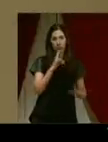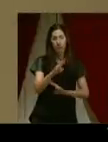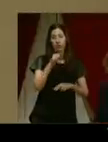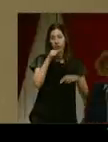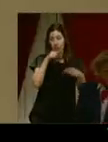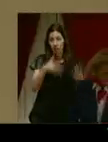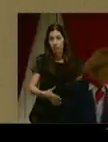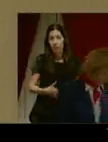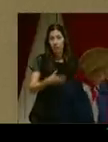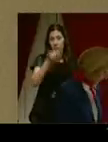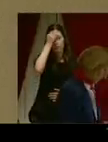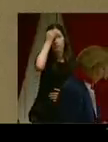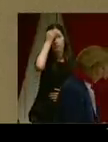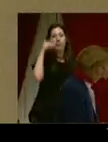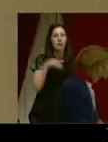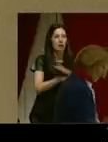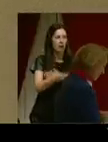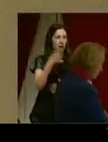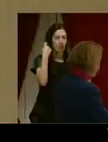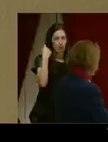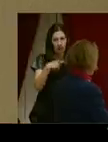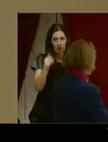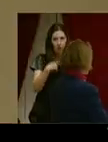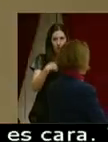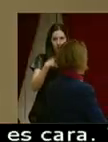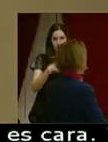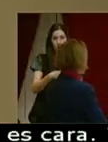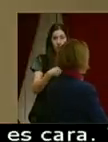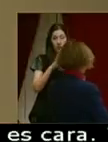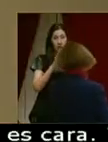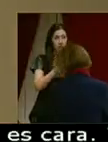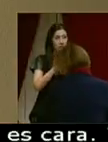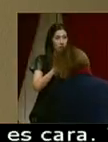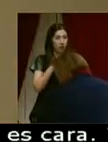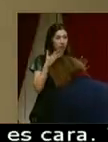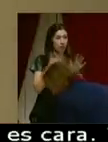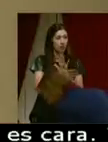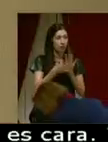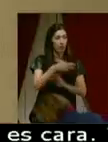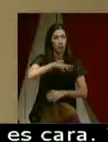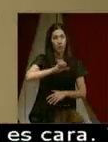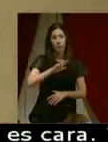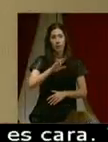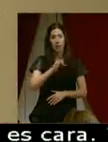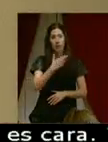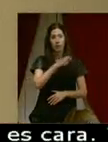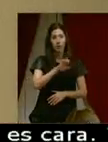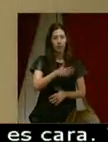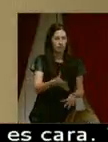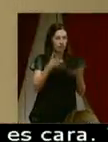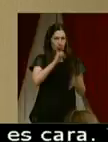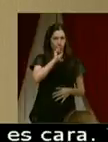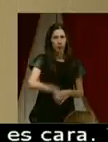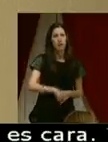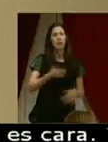As it stands today, I think that accessibility is expensive, but I really liked what Marie-Claire